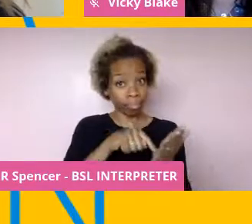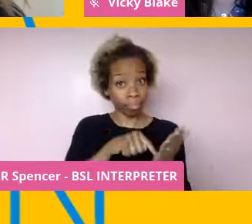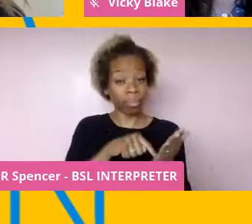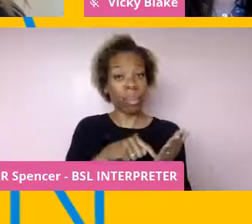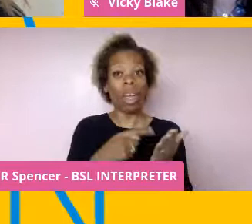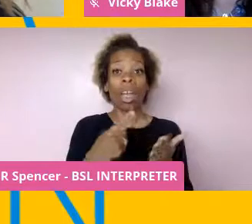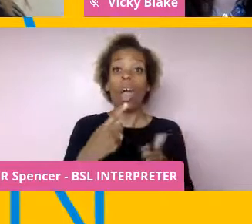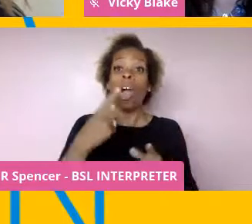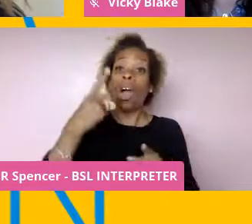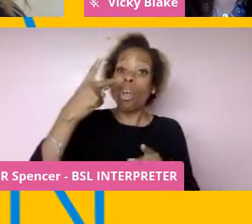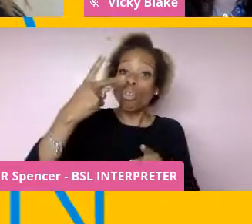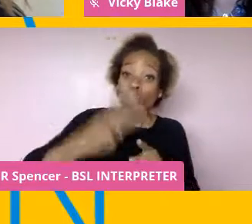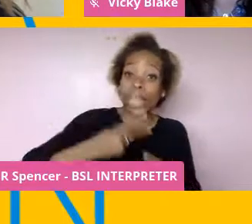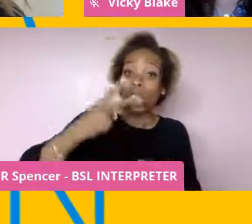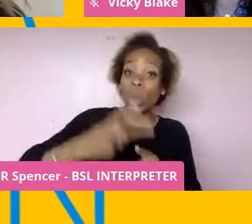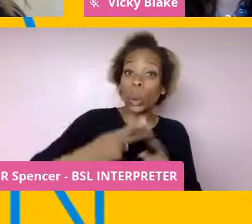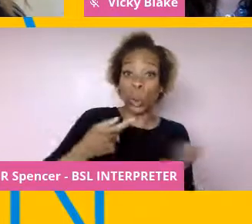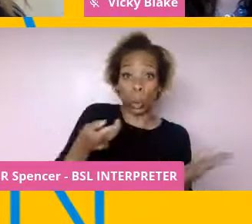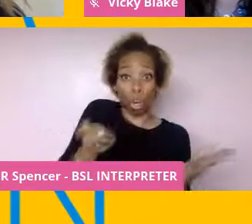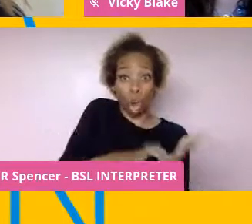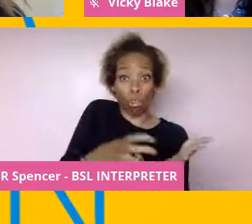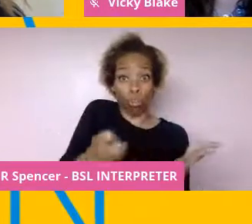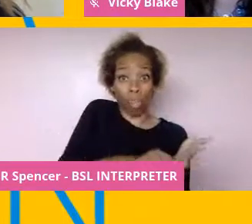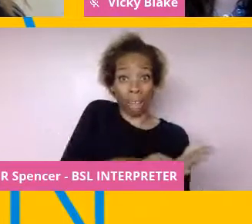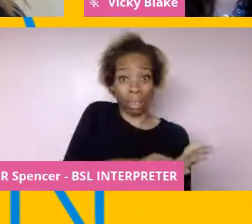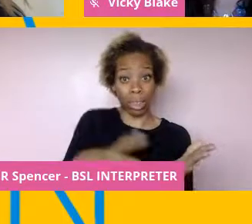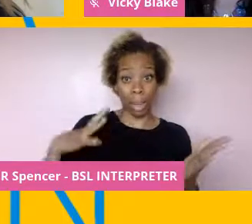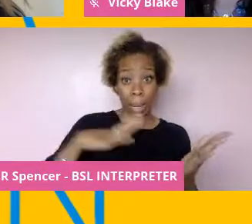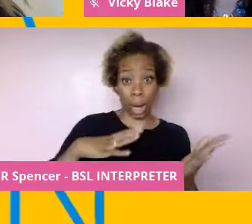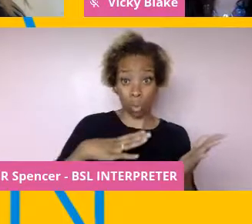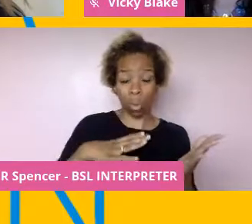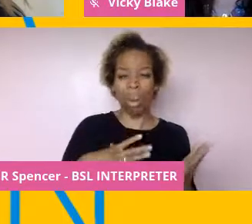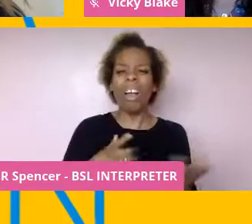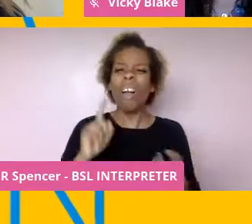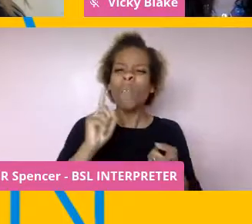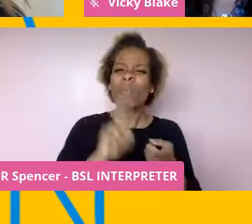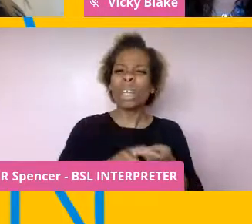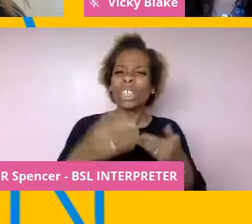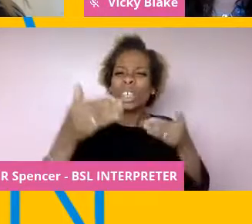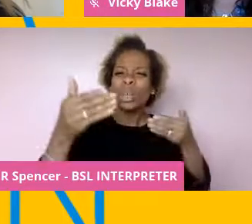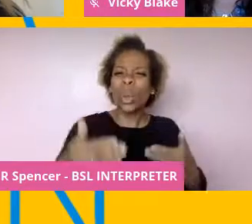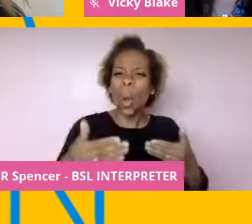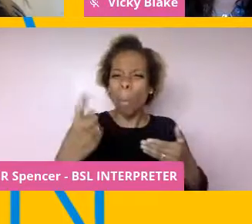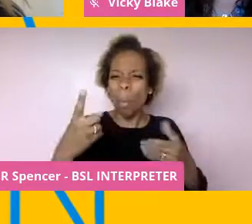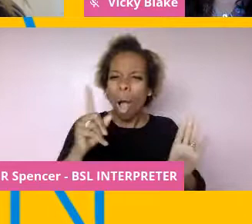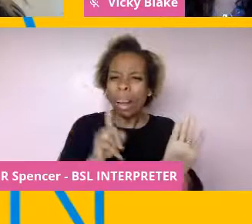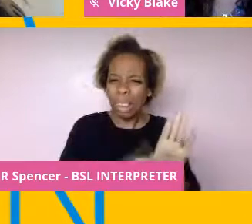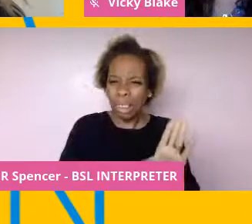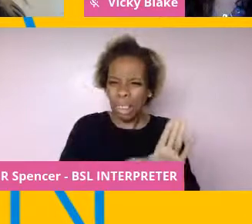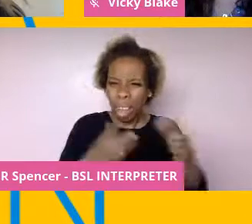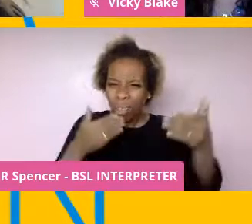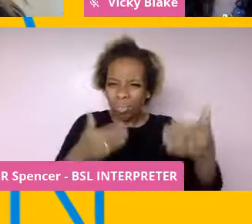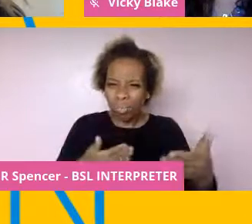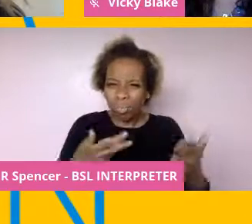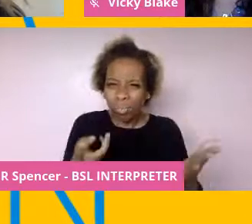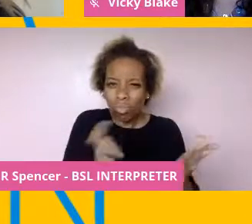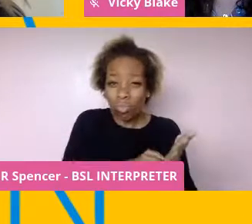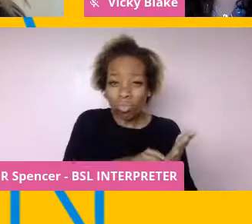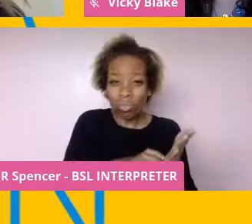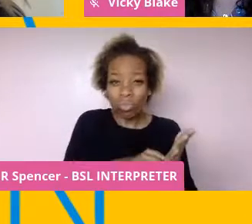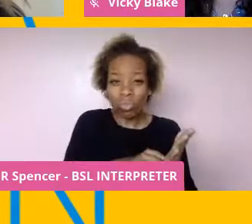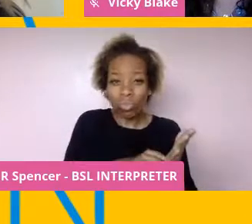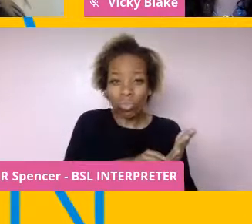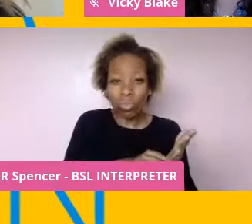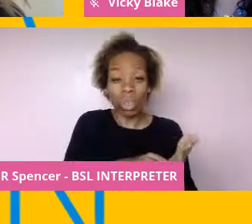renewed casualised contracts, that's to say they're on fixed term contracts of a year that is up for renewal, but but